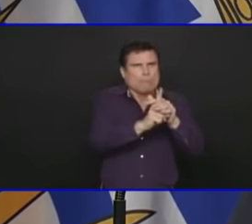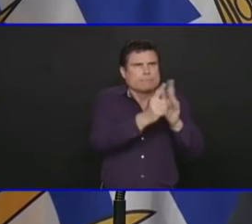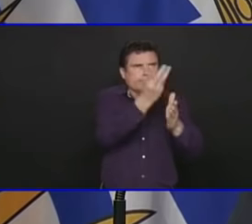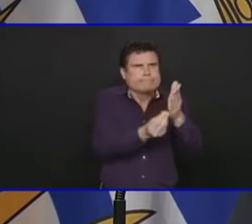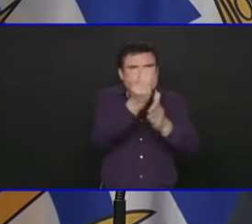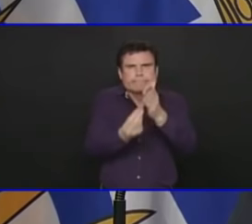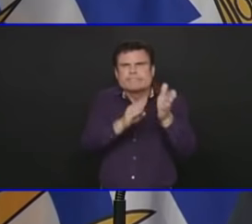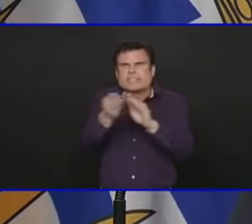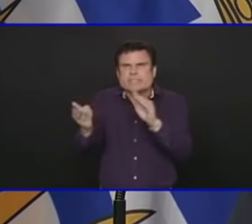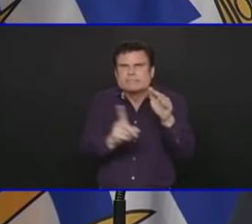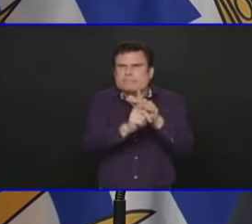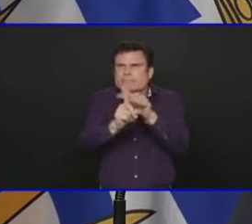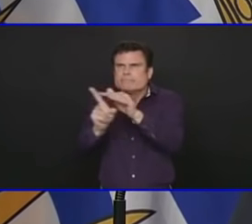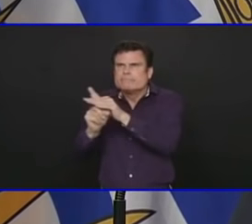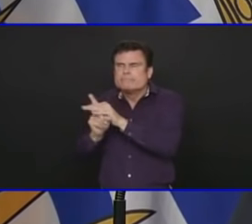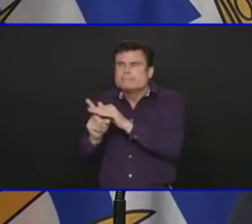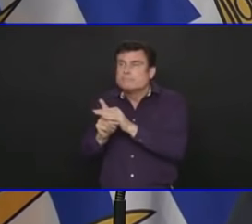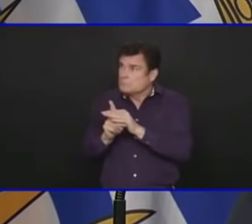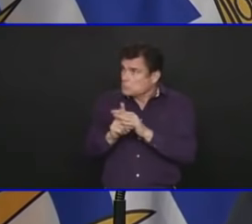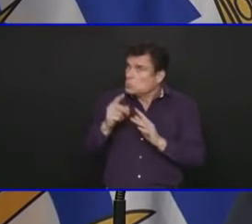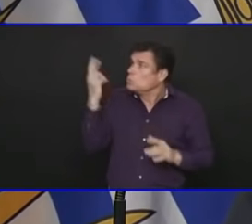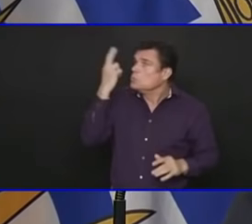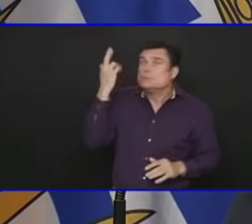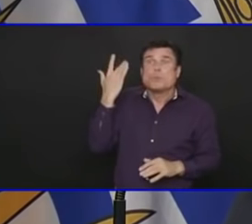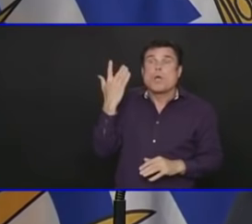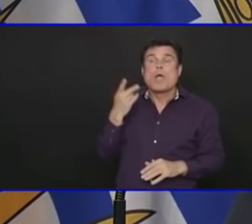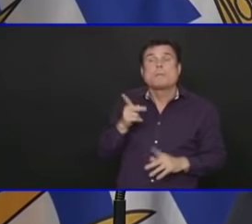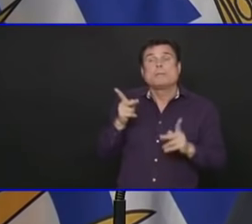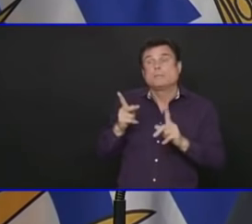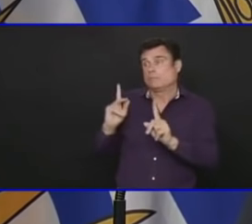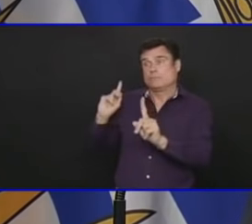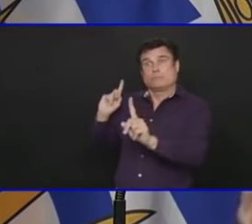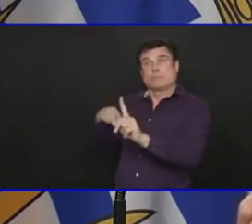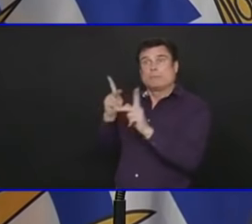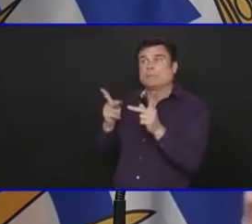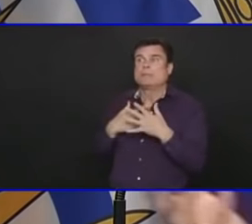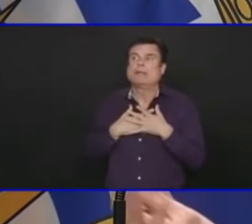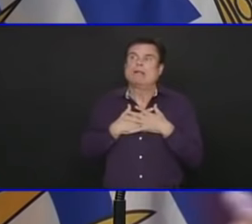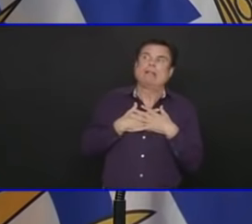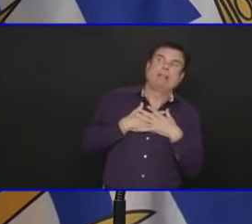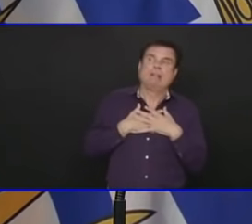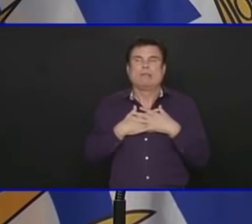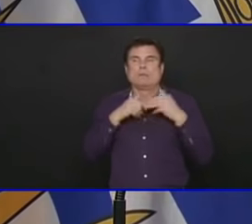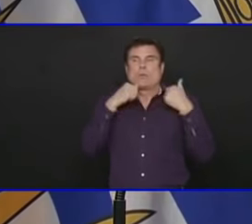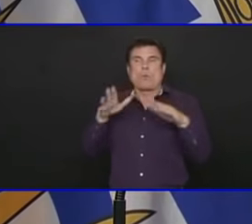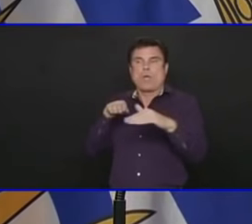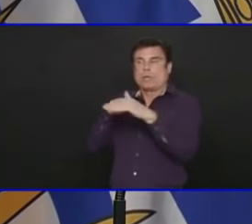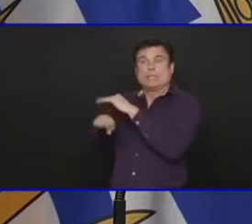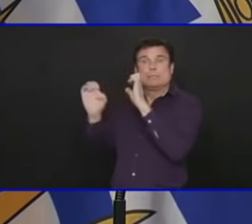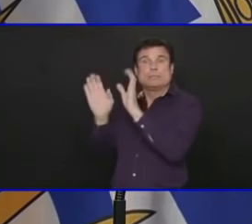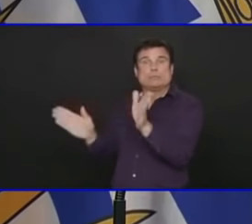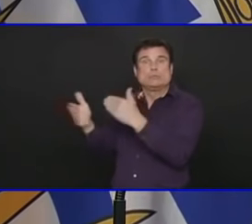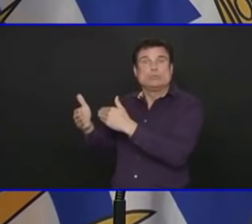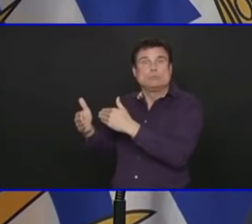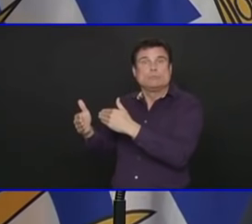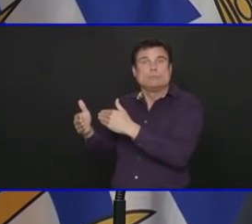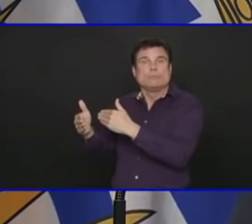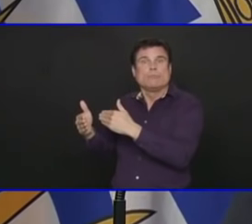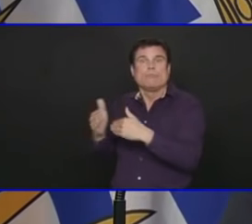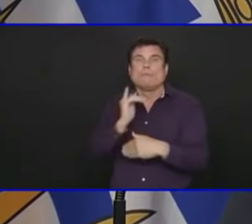have affected that number as well? Yeah, absolutely. So there's a number of things that we don't know